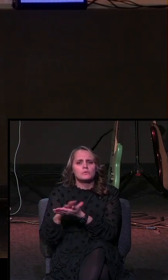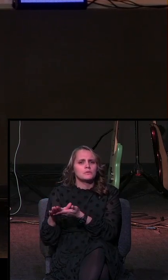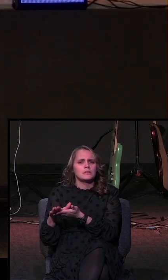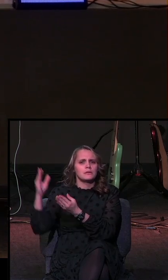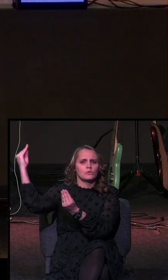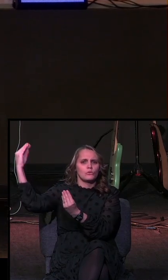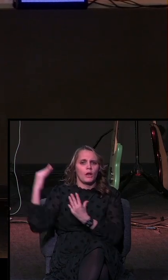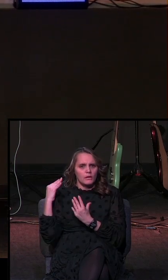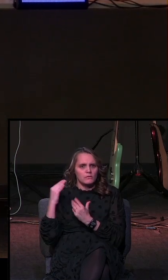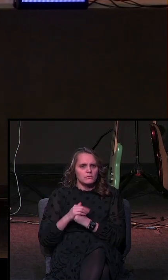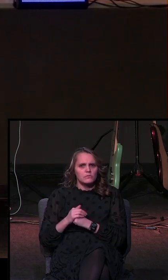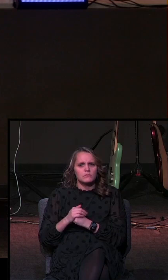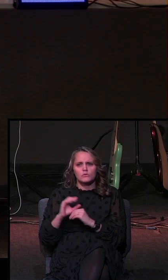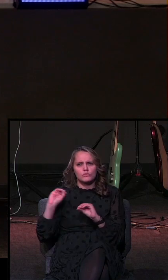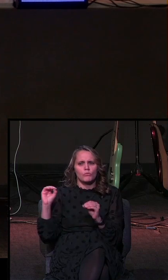boast.